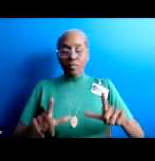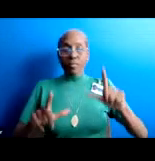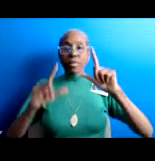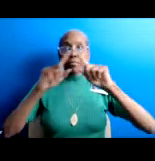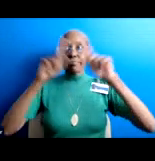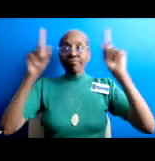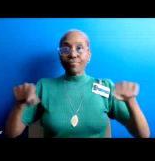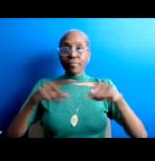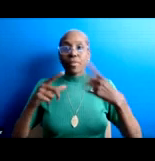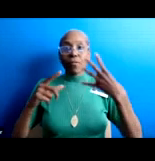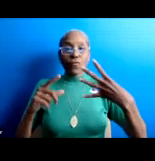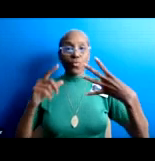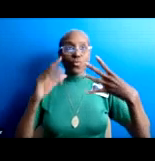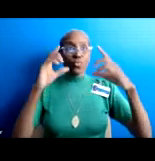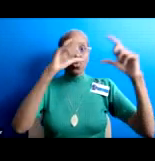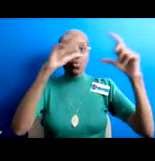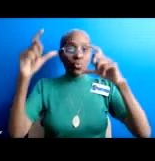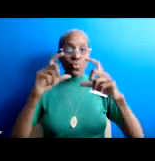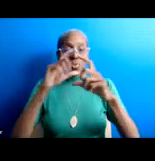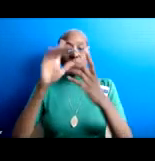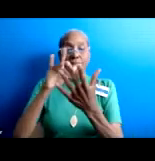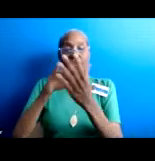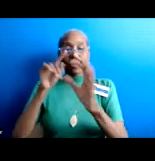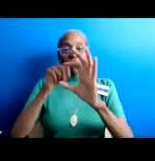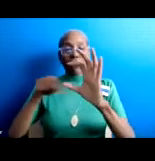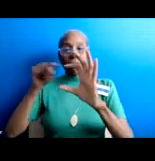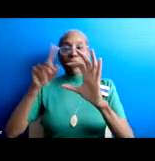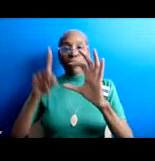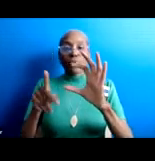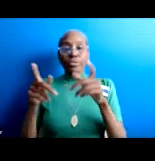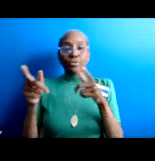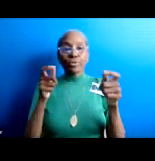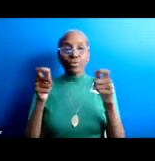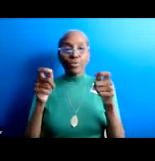squares with sort of the user being the central piece of that.